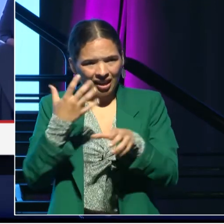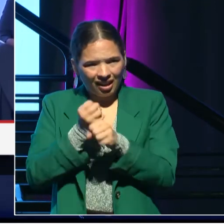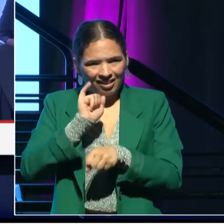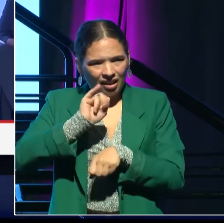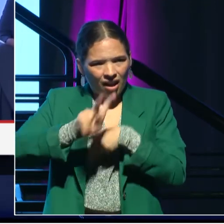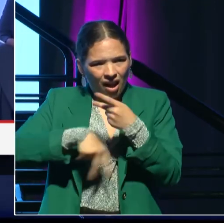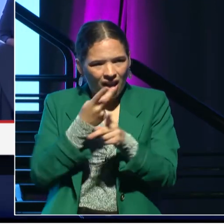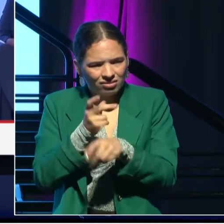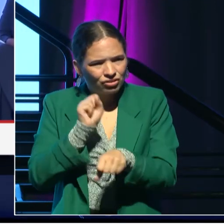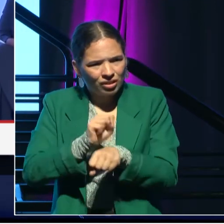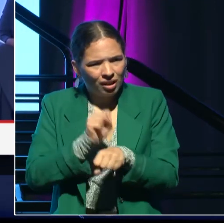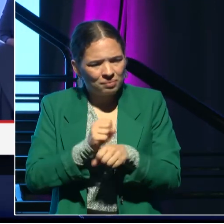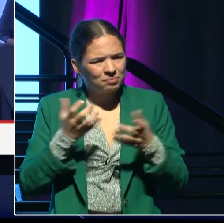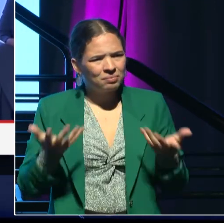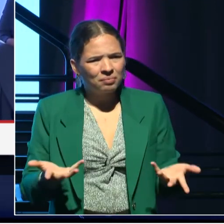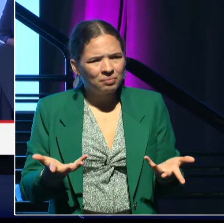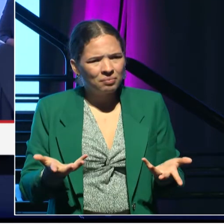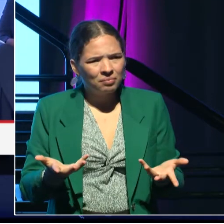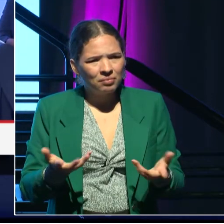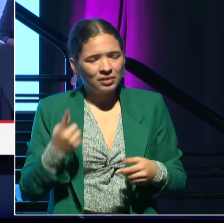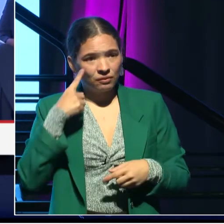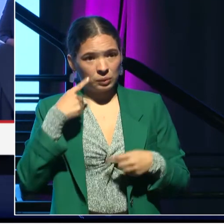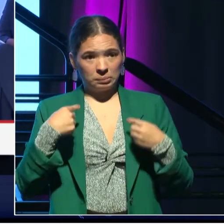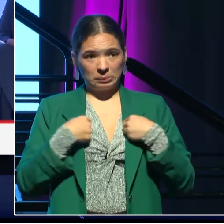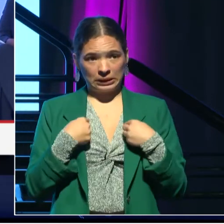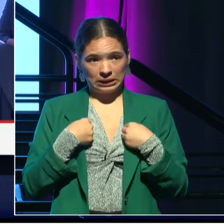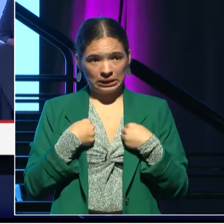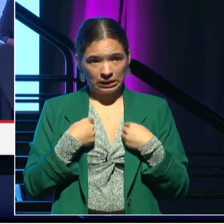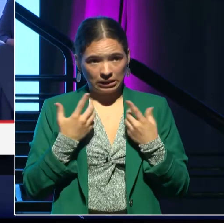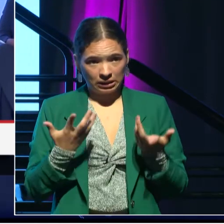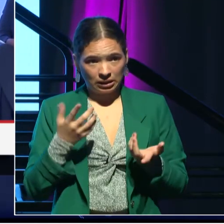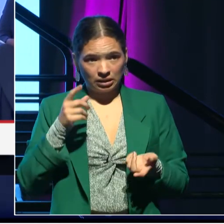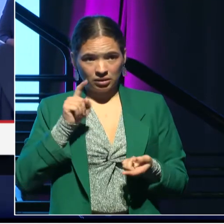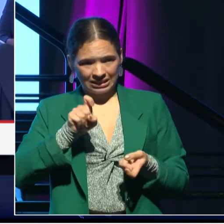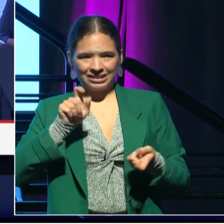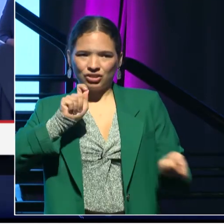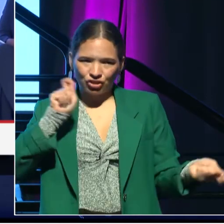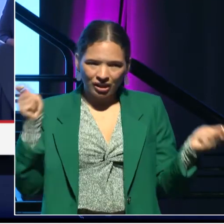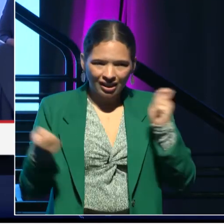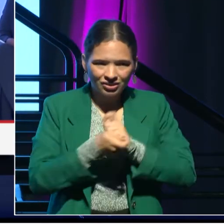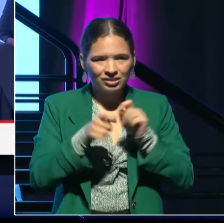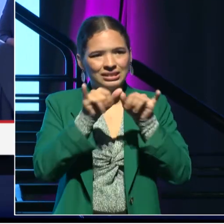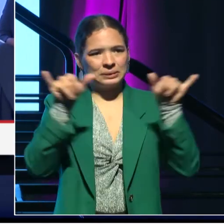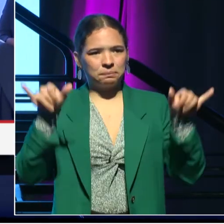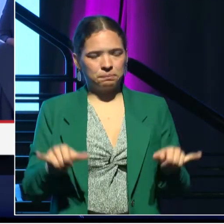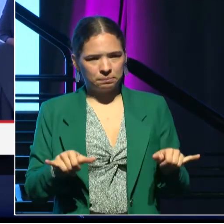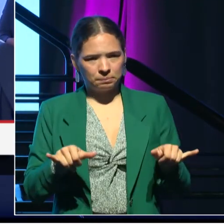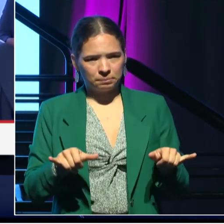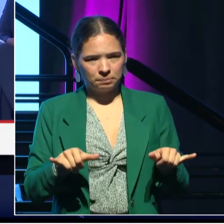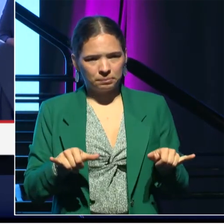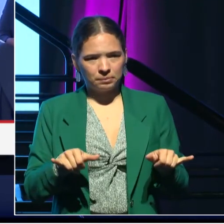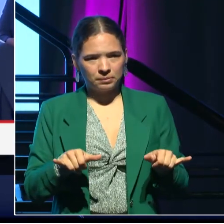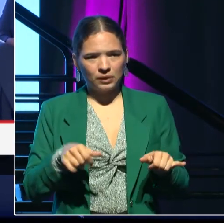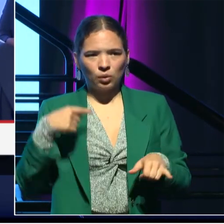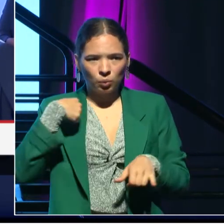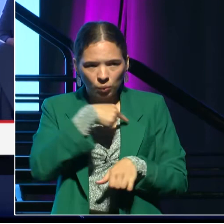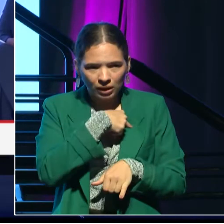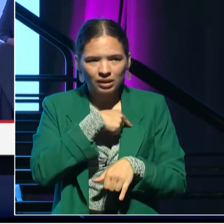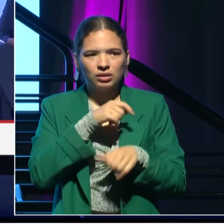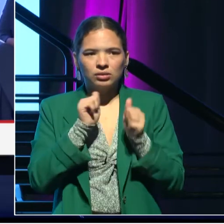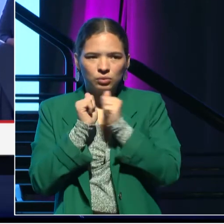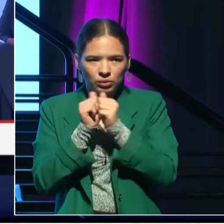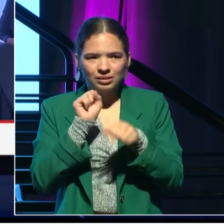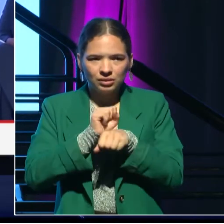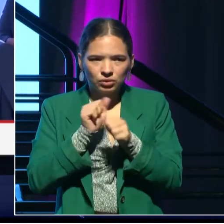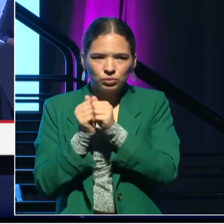So, for me, I think we need to revamp the system. I'm actually in my Center for Black Maternal Health. We're working with the local community